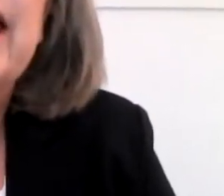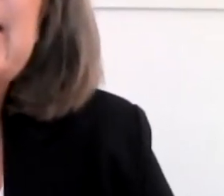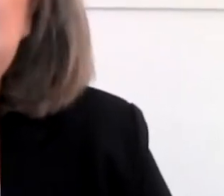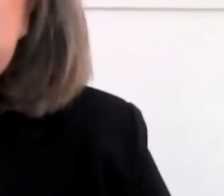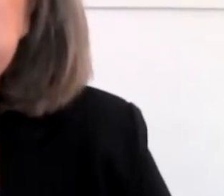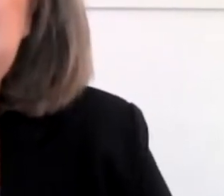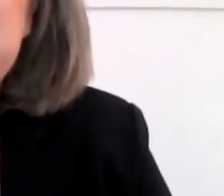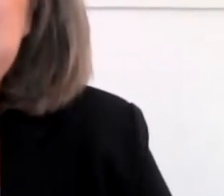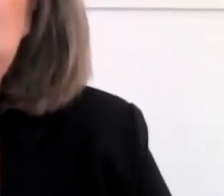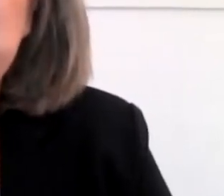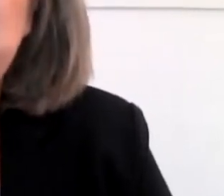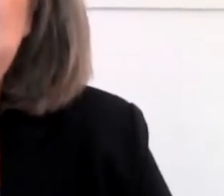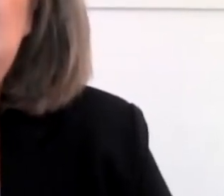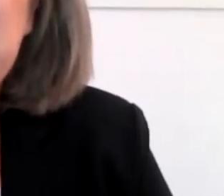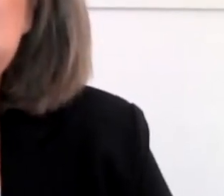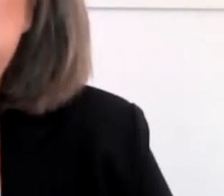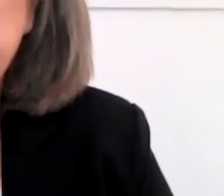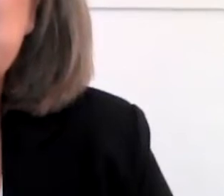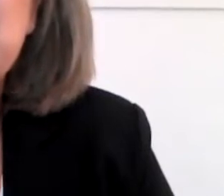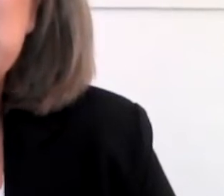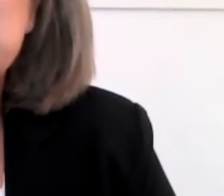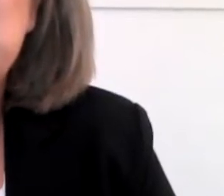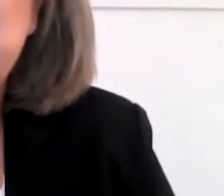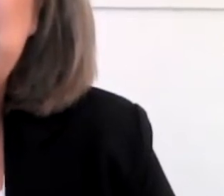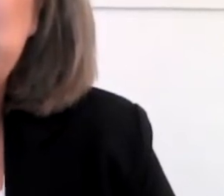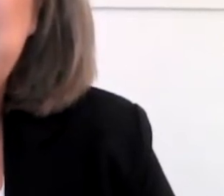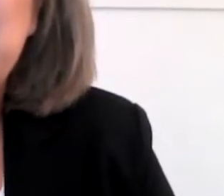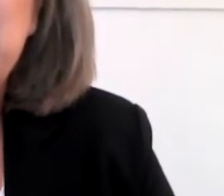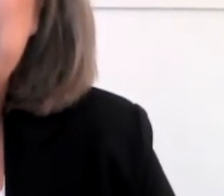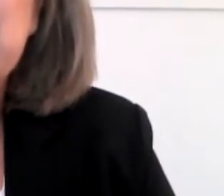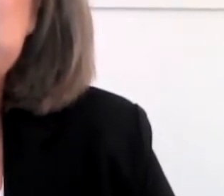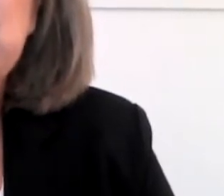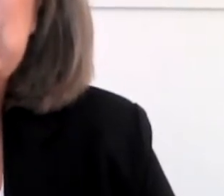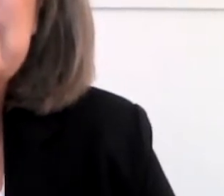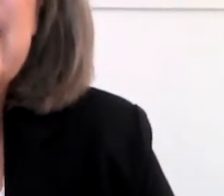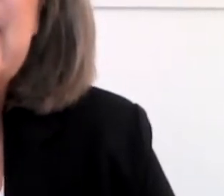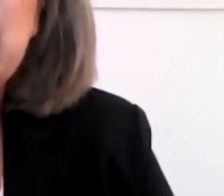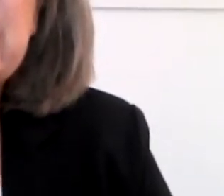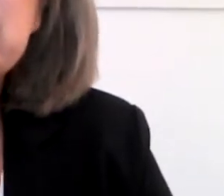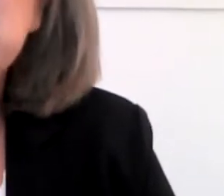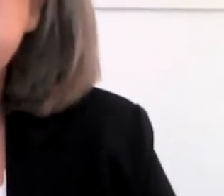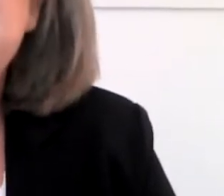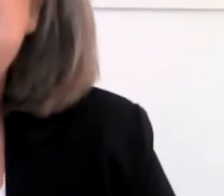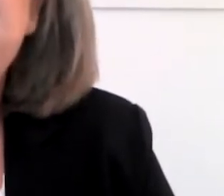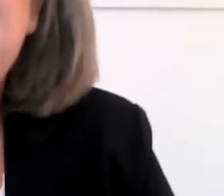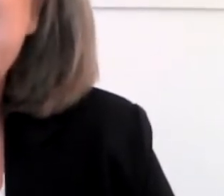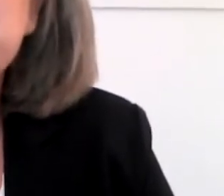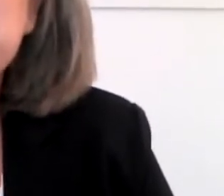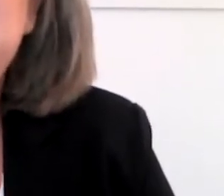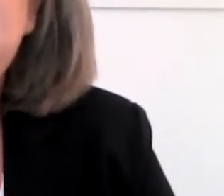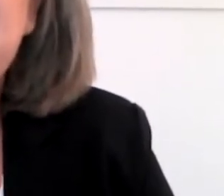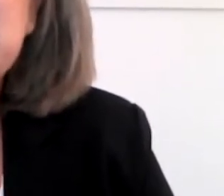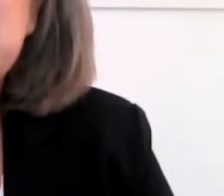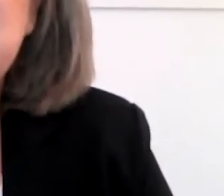with kids on entry into K-12. So with kindergartners, first and second graders, that